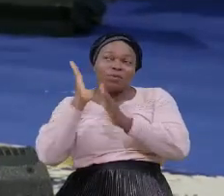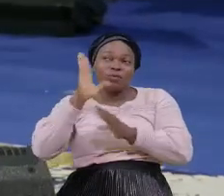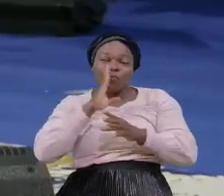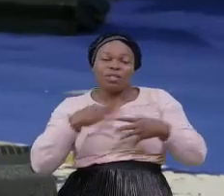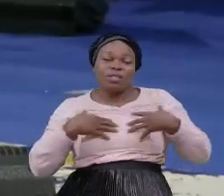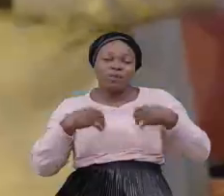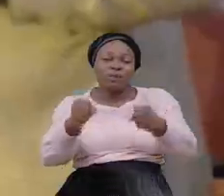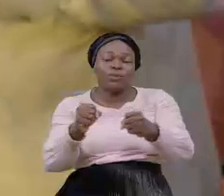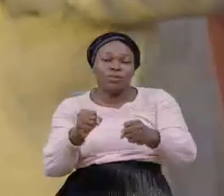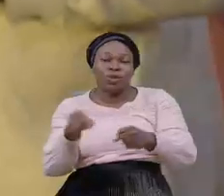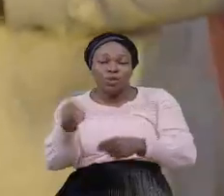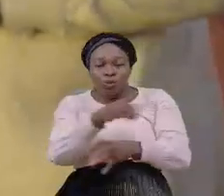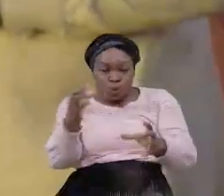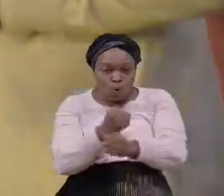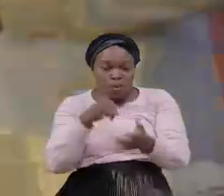it tonight.